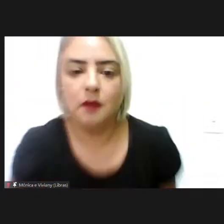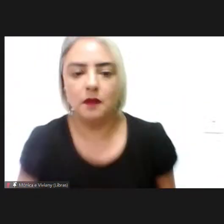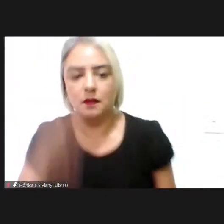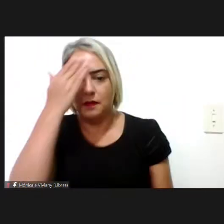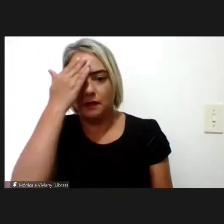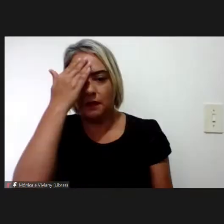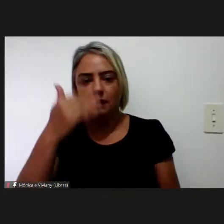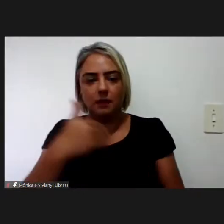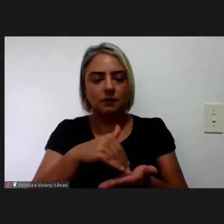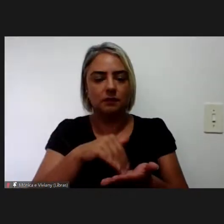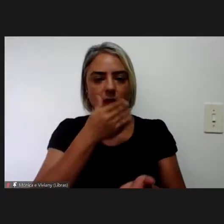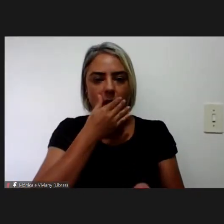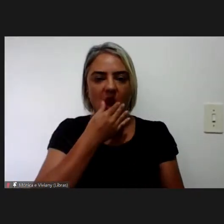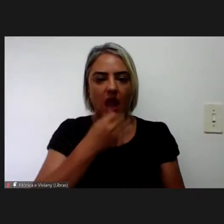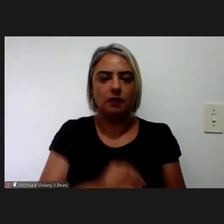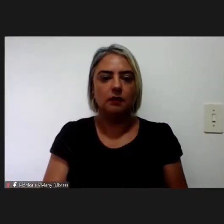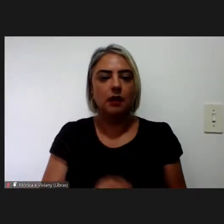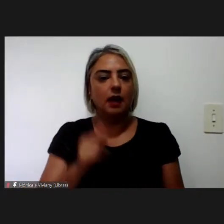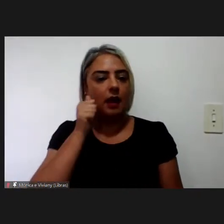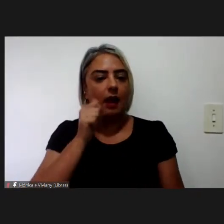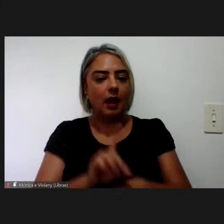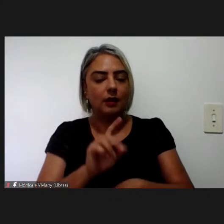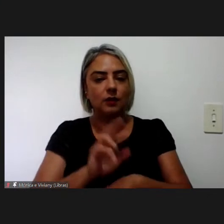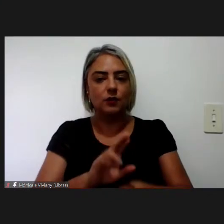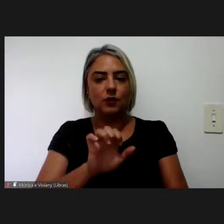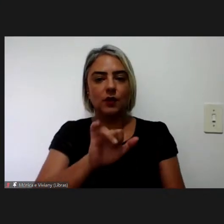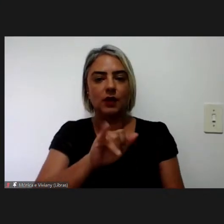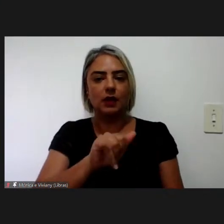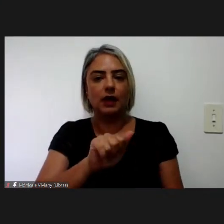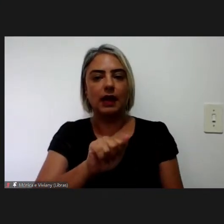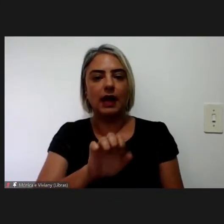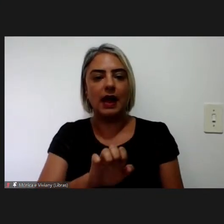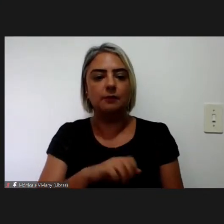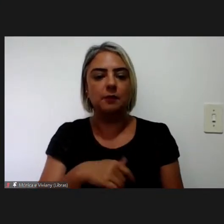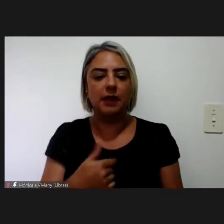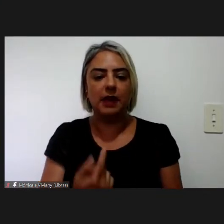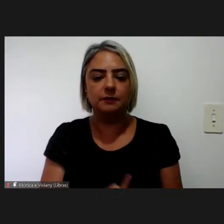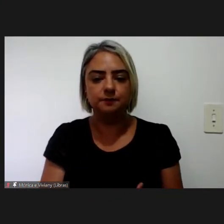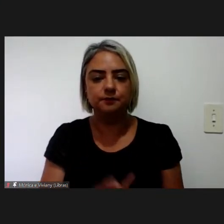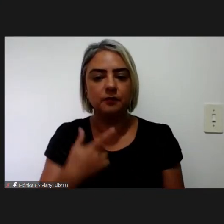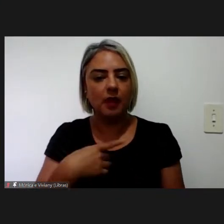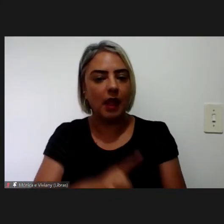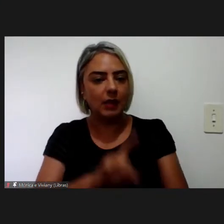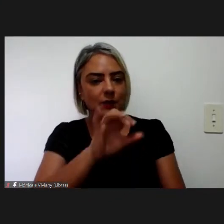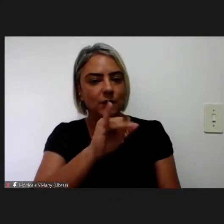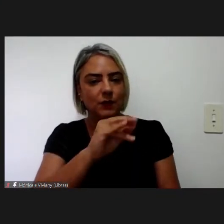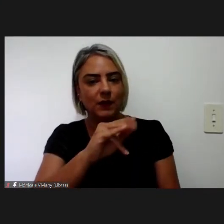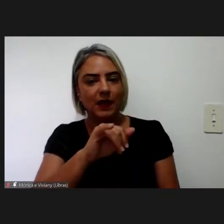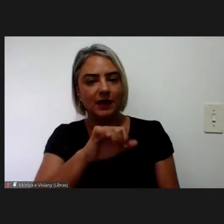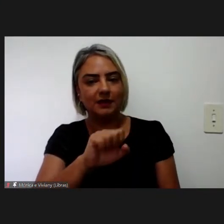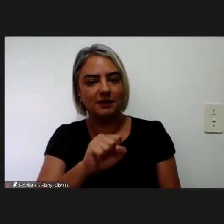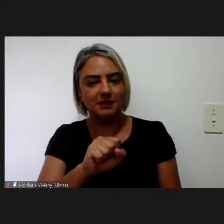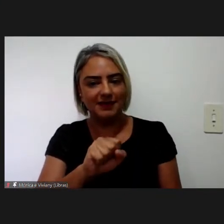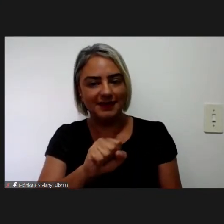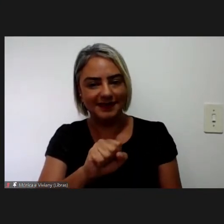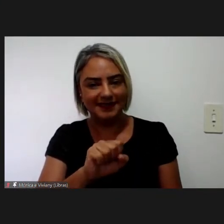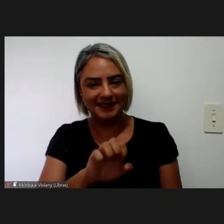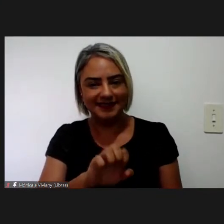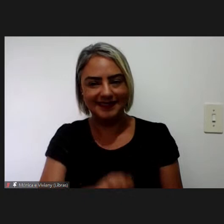Dr. Rafael, with CAP Secretary, Dr. Elisa Pietro of OPAS,